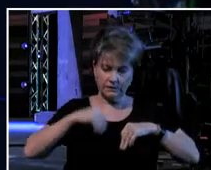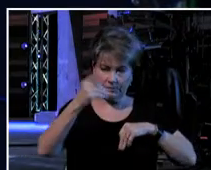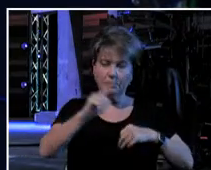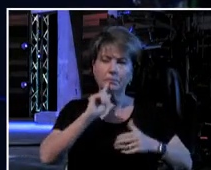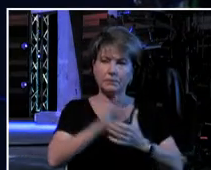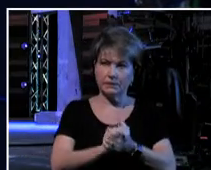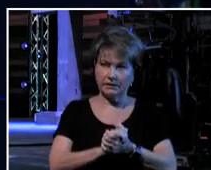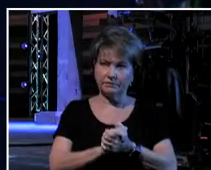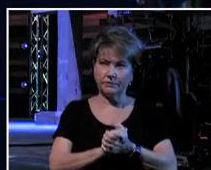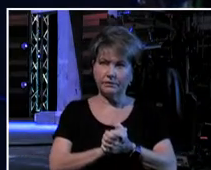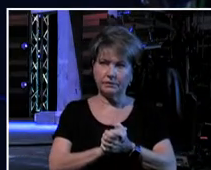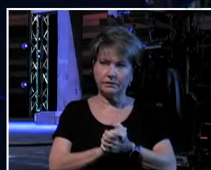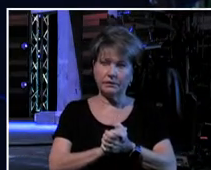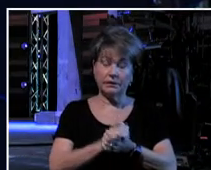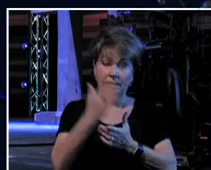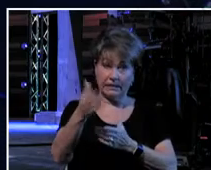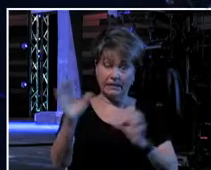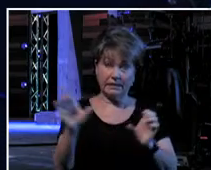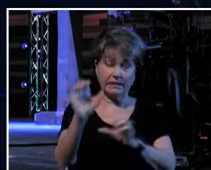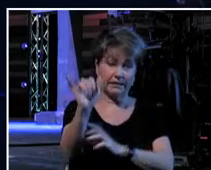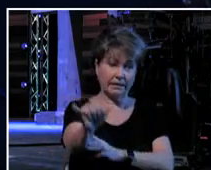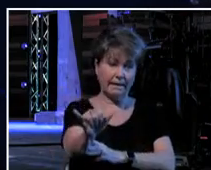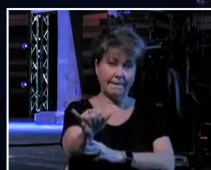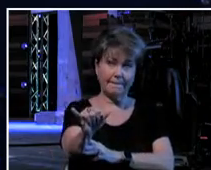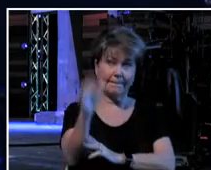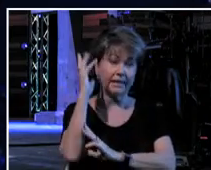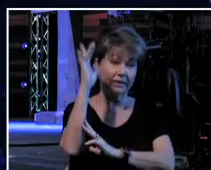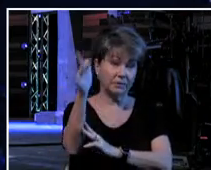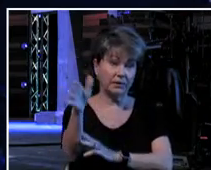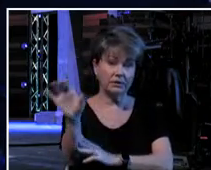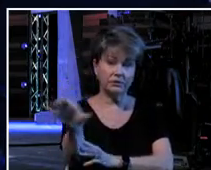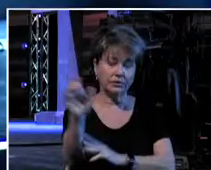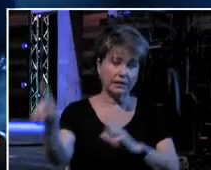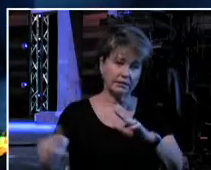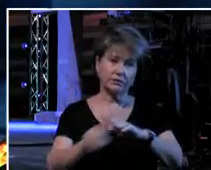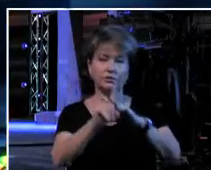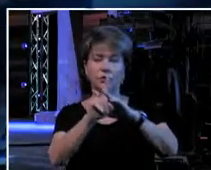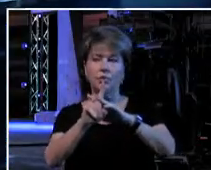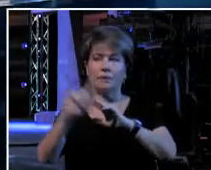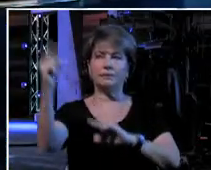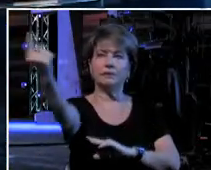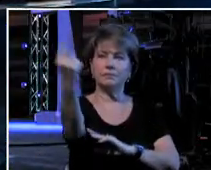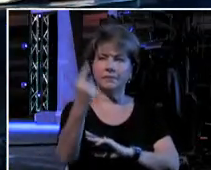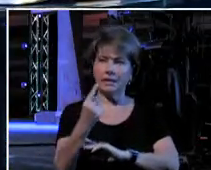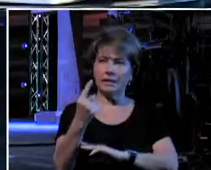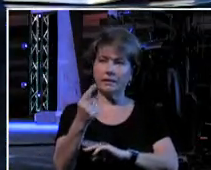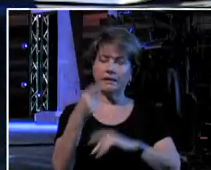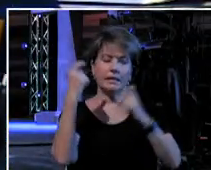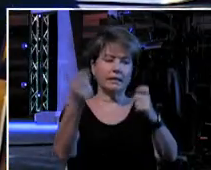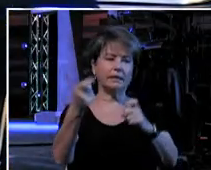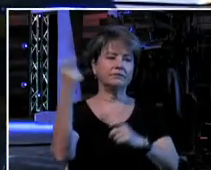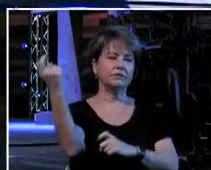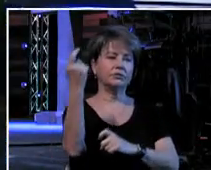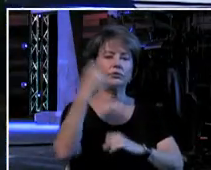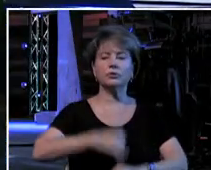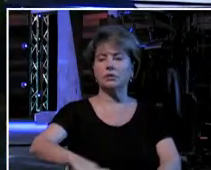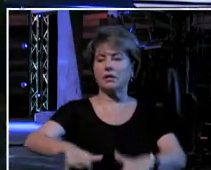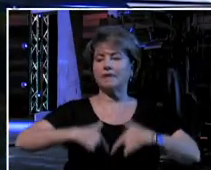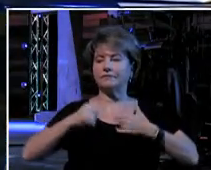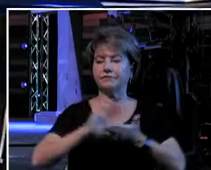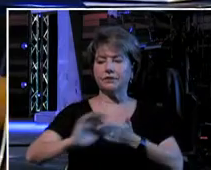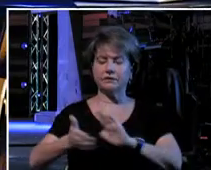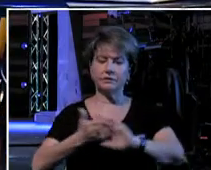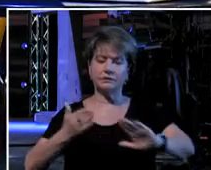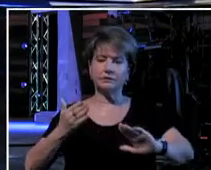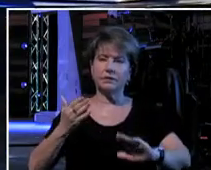won't. But he did, and he will. And he provides eternal life and forgiveness of sins to anyone who believes in him.